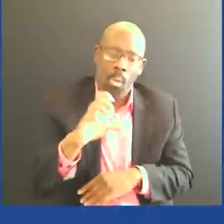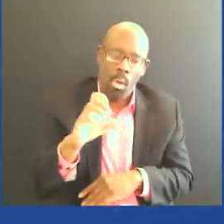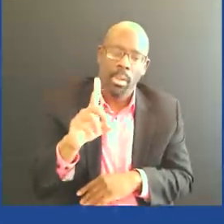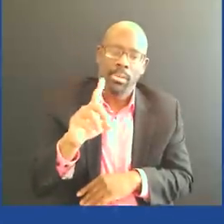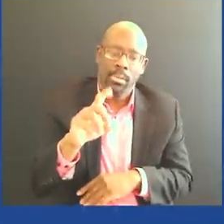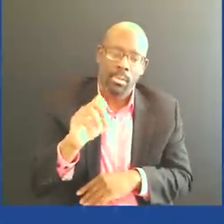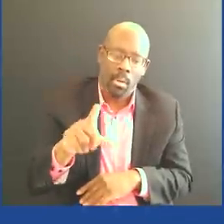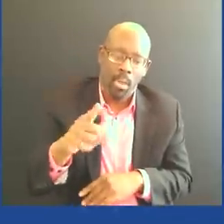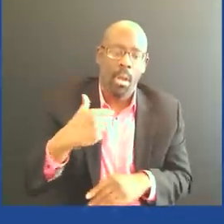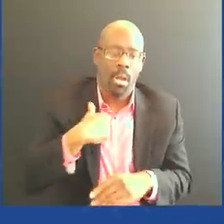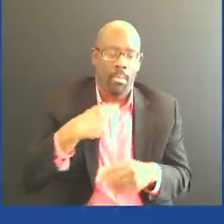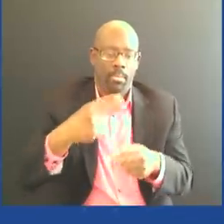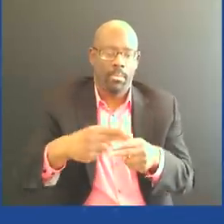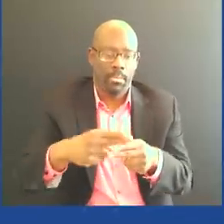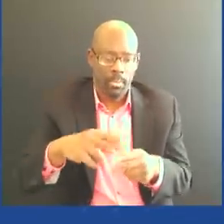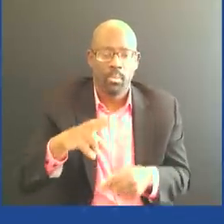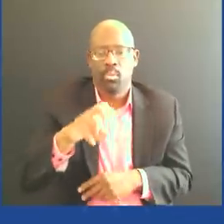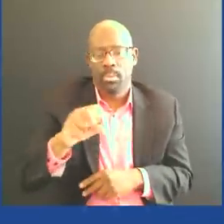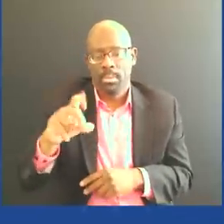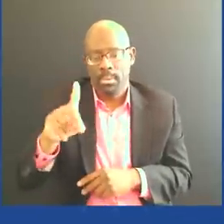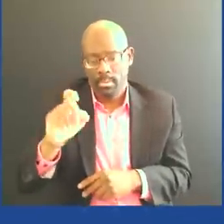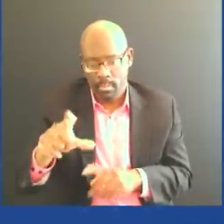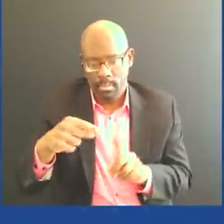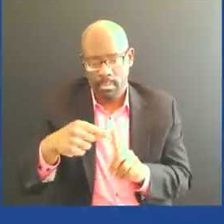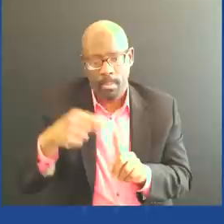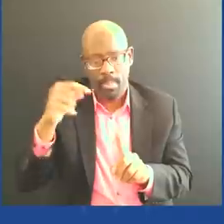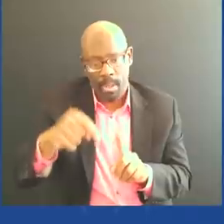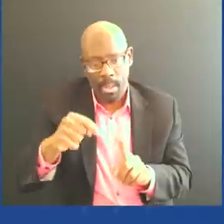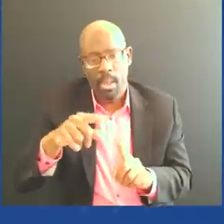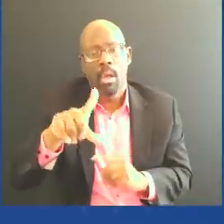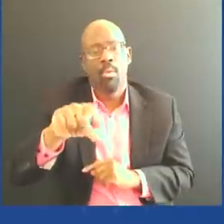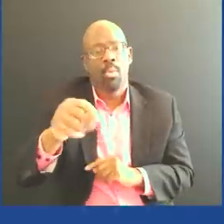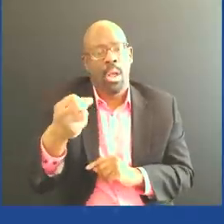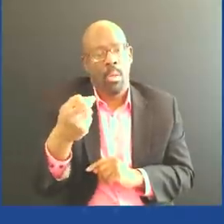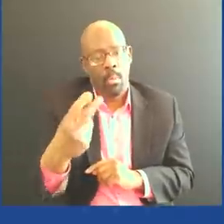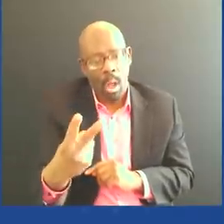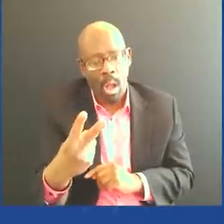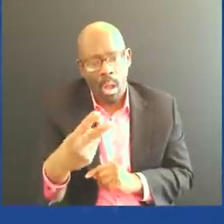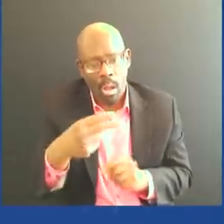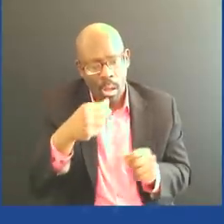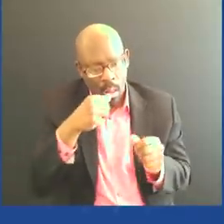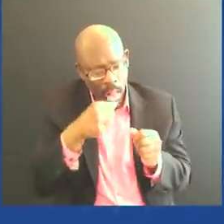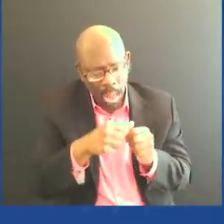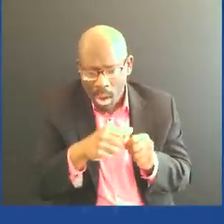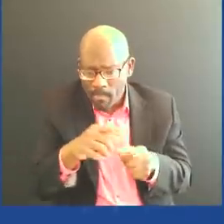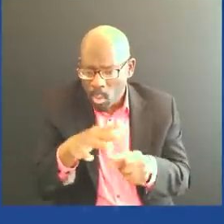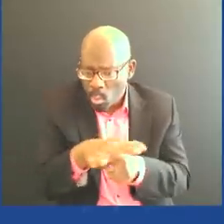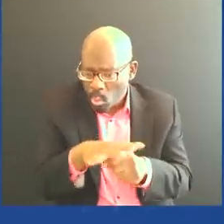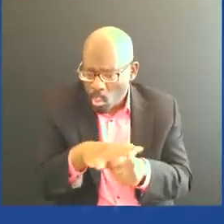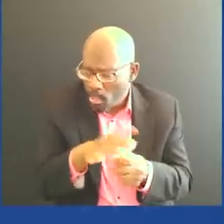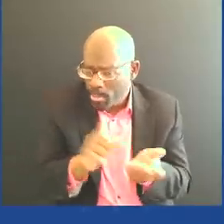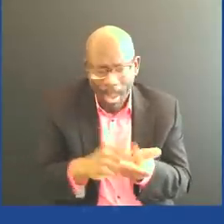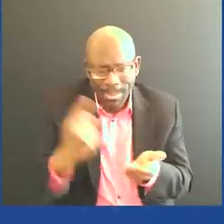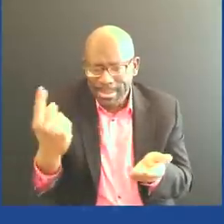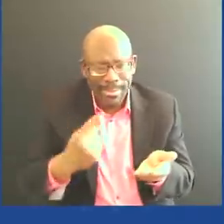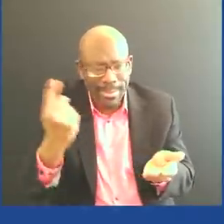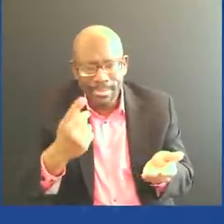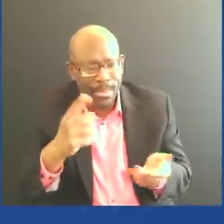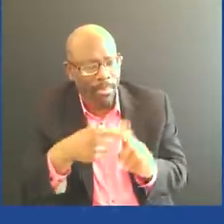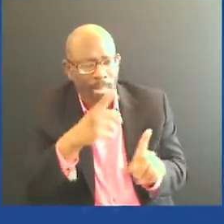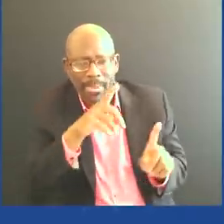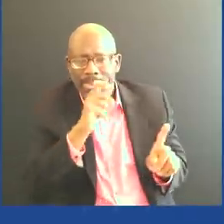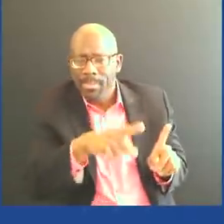in 2012, I came across a letter to the editor in a local paper by a Delaware named Stephen Lonzo, who noted that it had been a long time